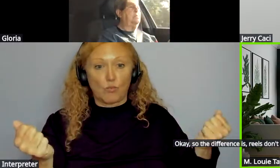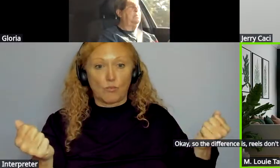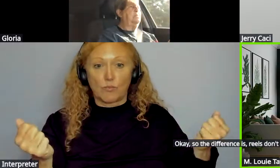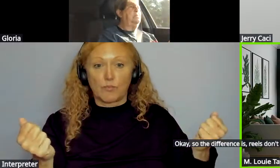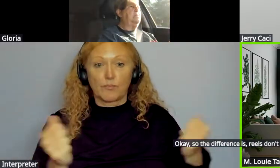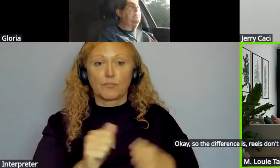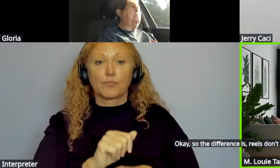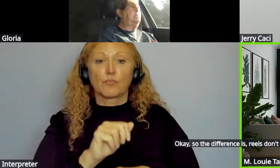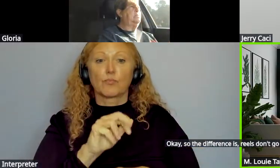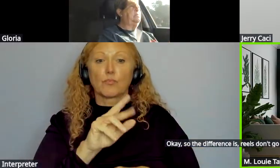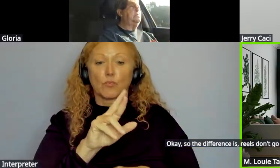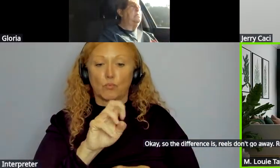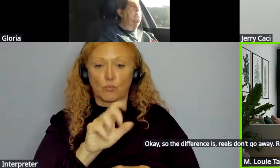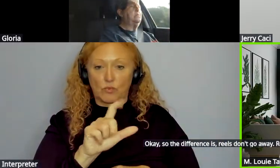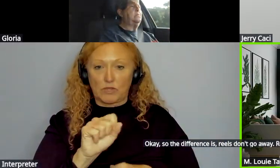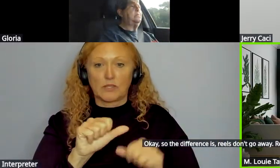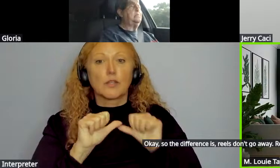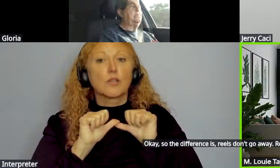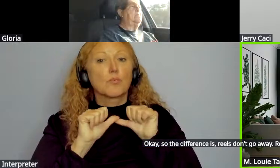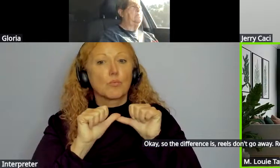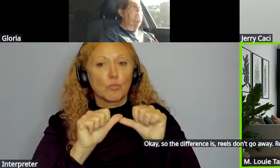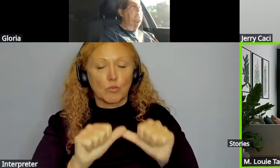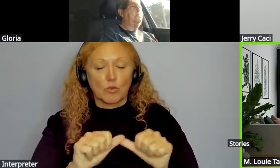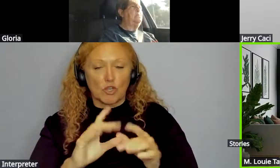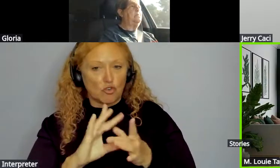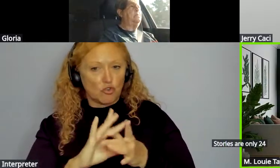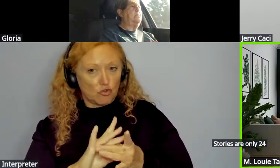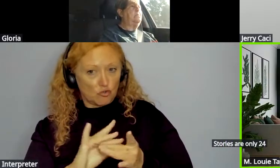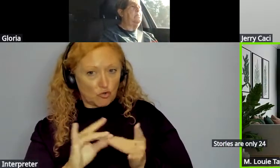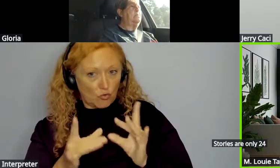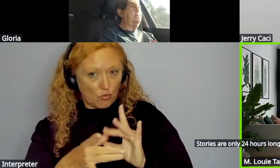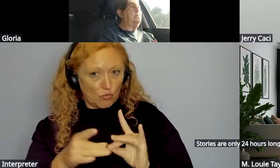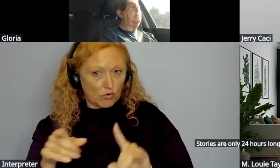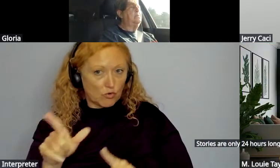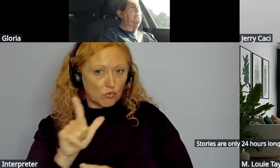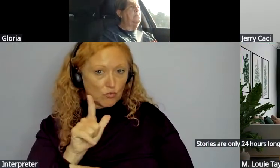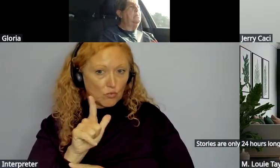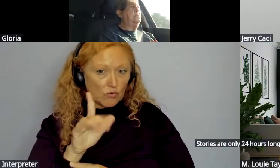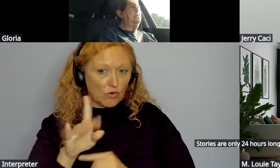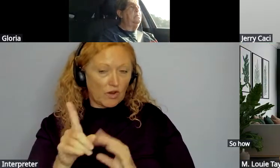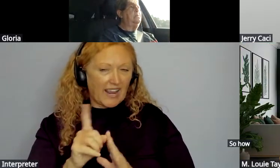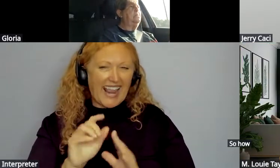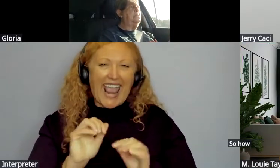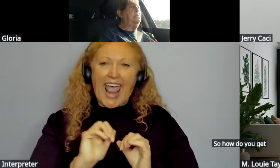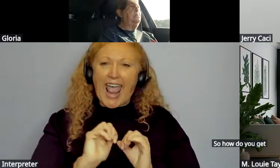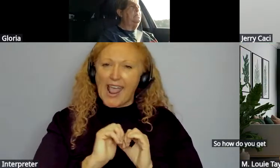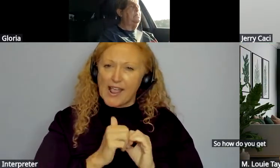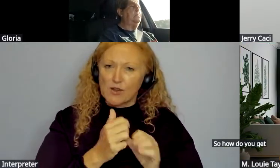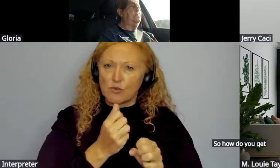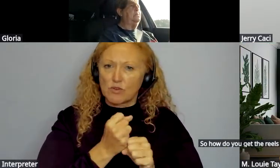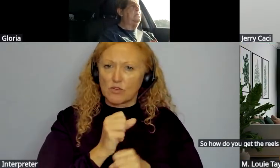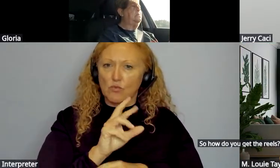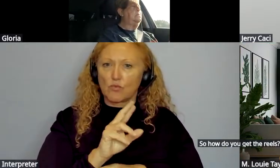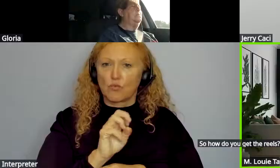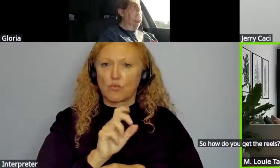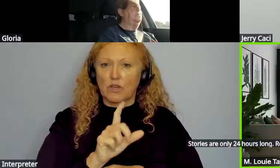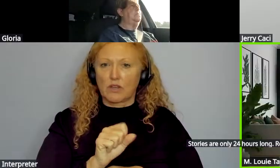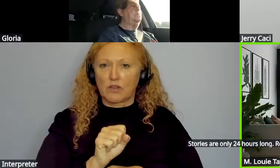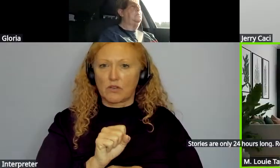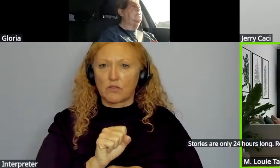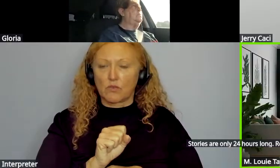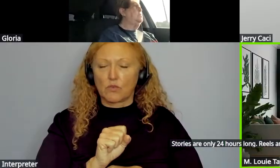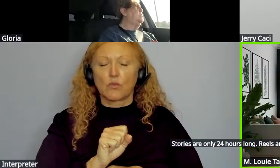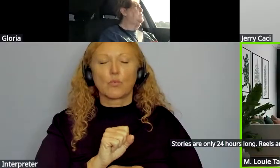Reels are permanent. Stories are only 24 hours long. So how do you get the reels? Reels are actually,